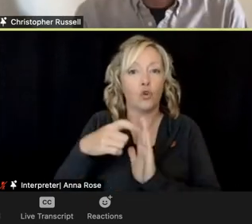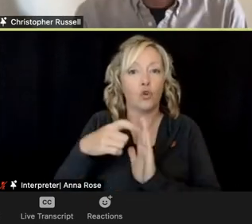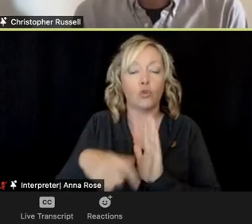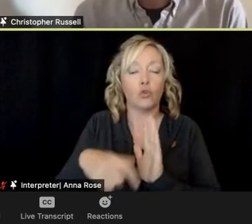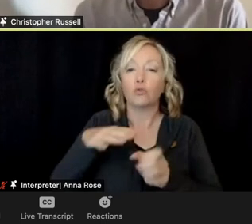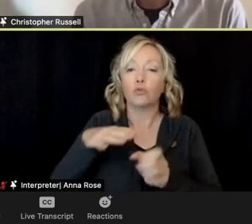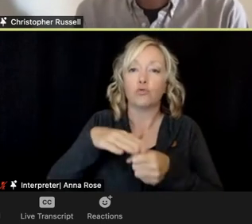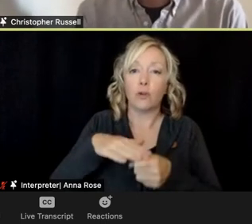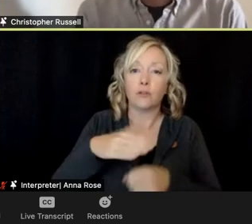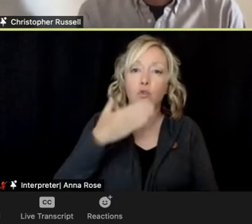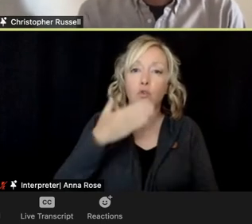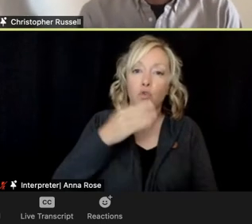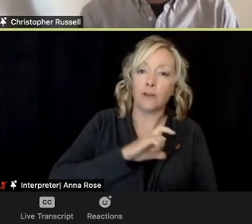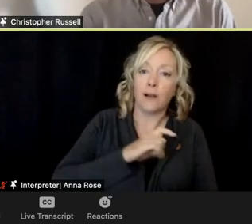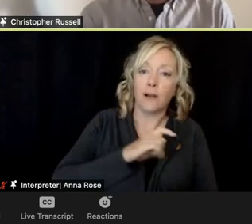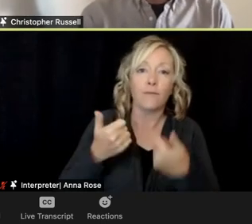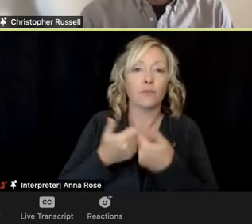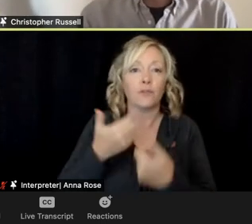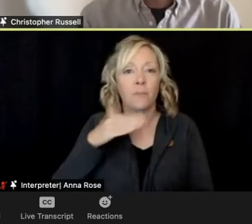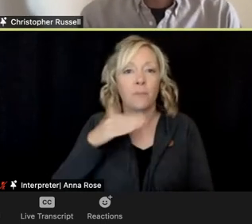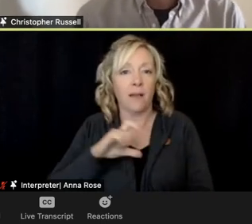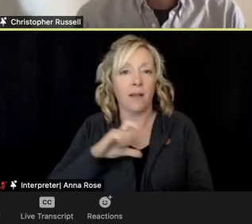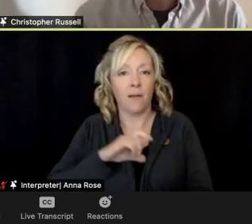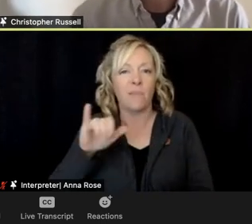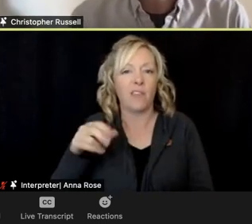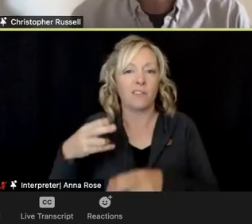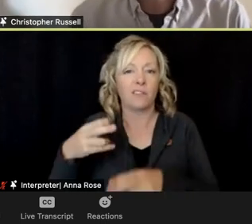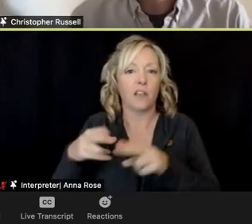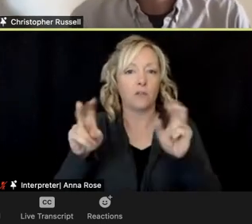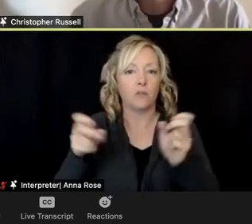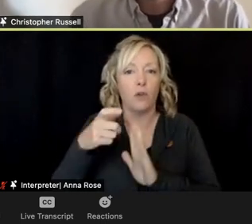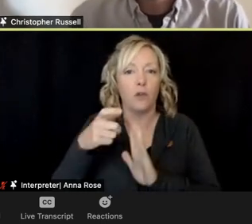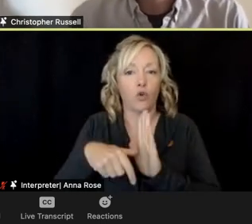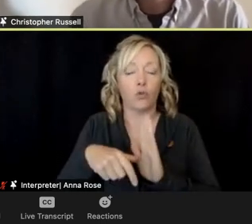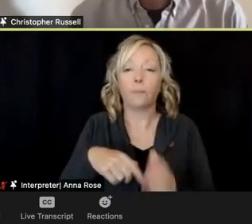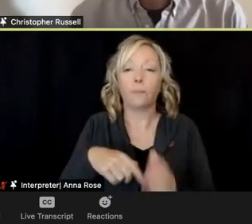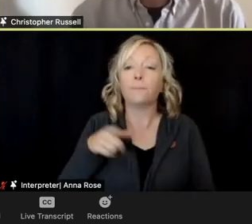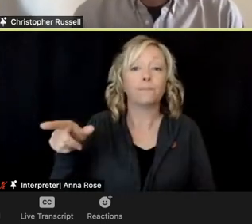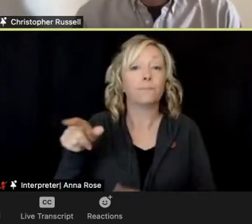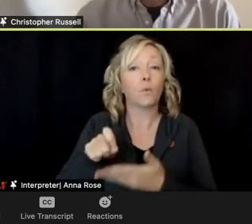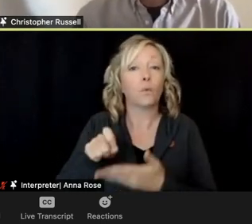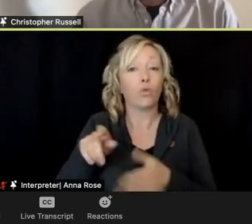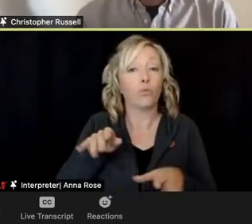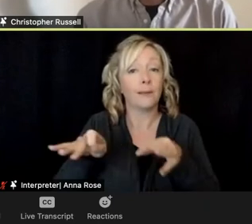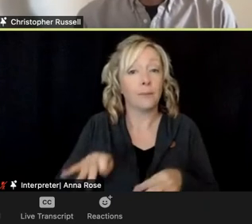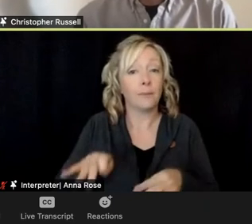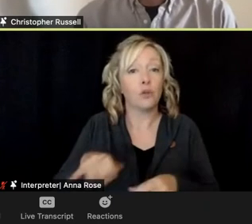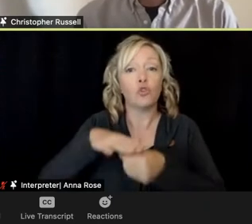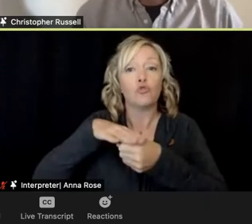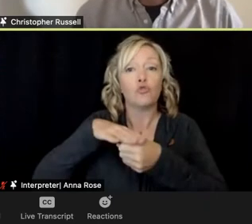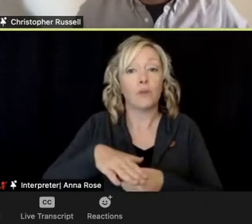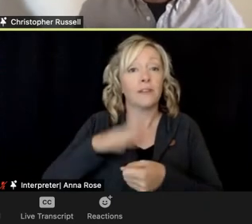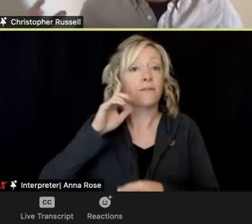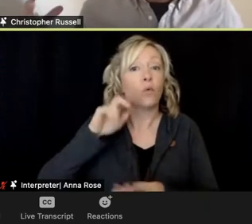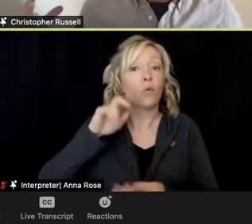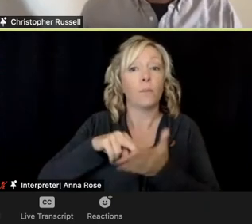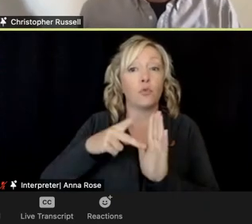Bad Cop. And what David Brown talks about is that stress is a protective response, but only if it's limited